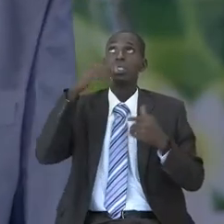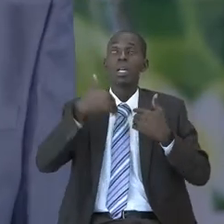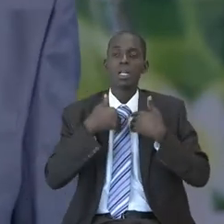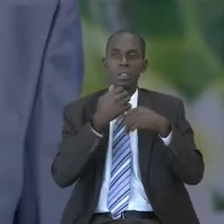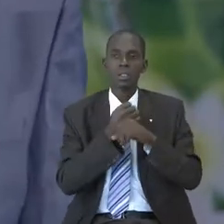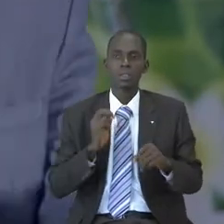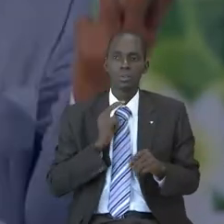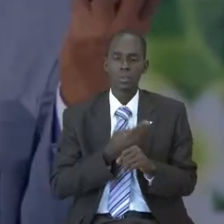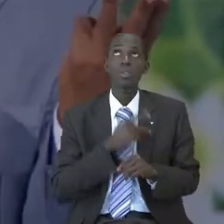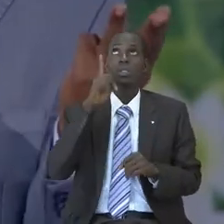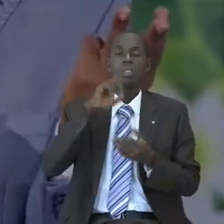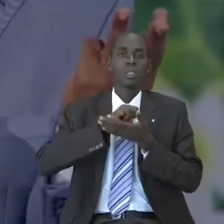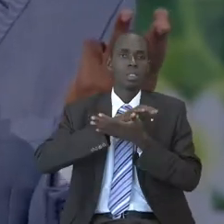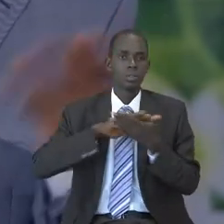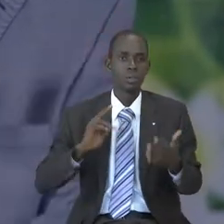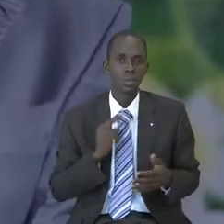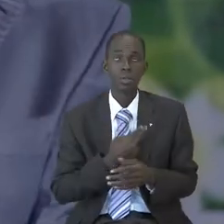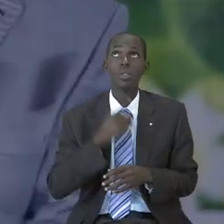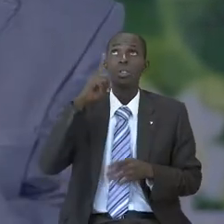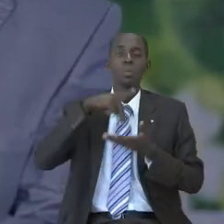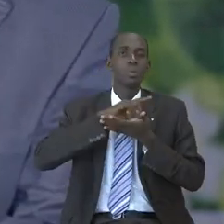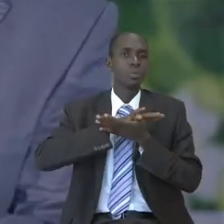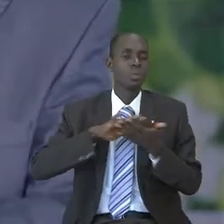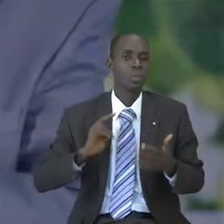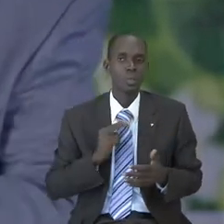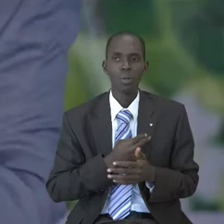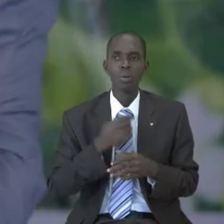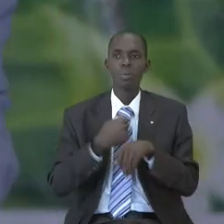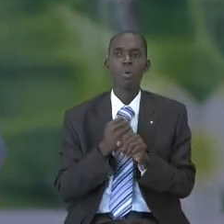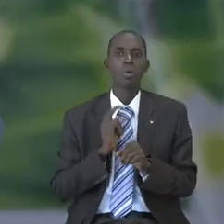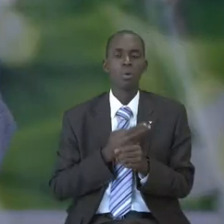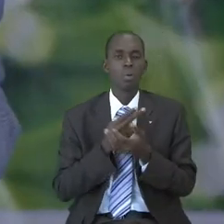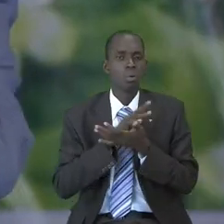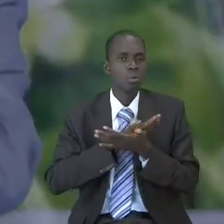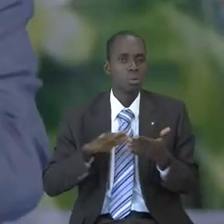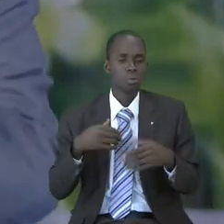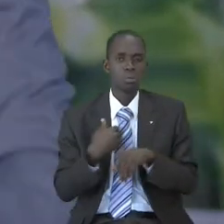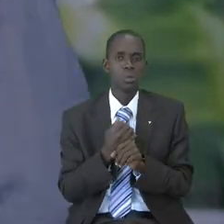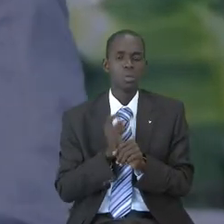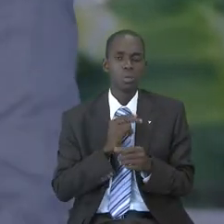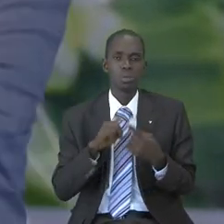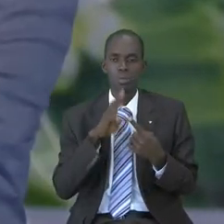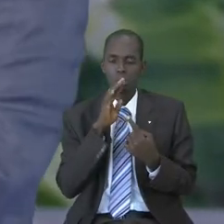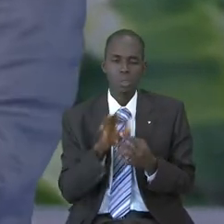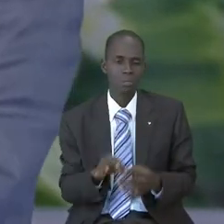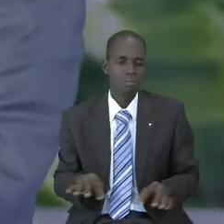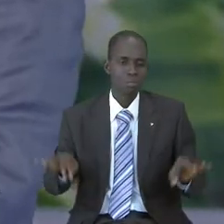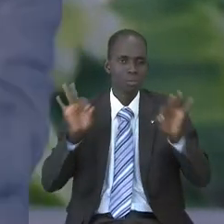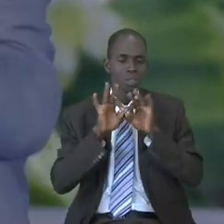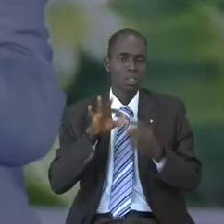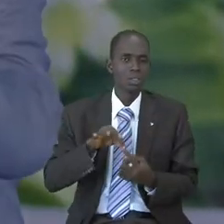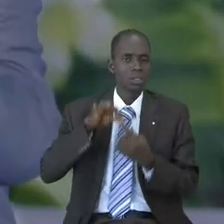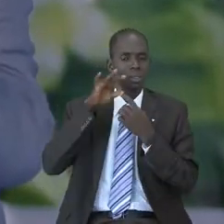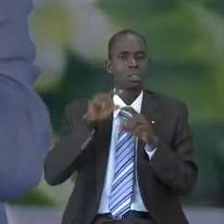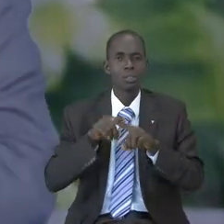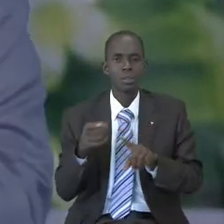he sanctifies us, he purifies us, he makes us holy, he makes us unique and different from the people of the